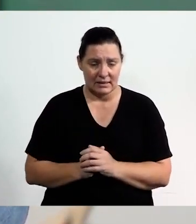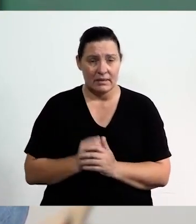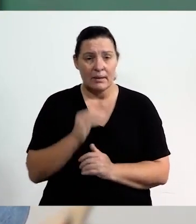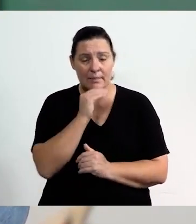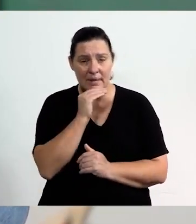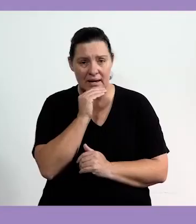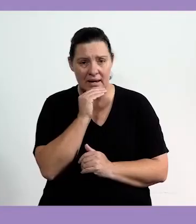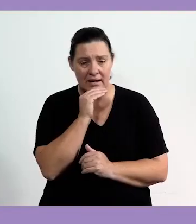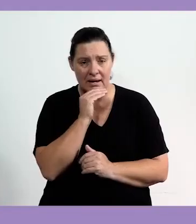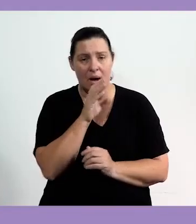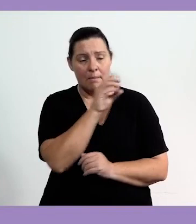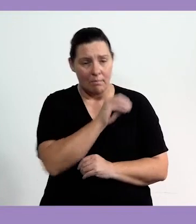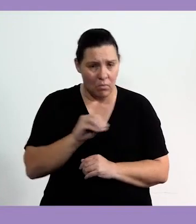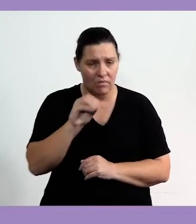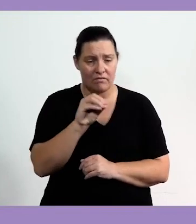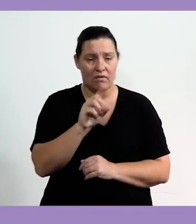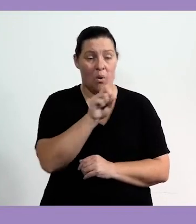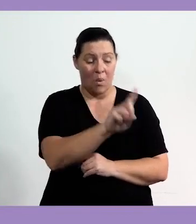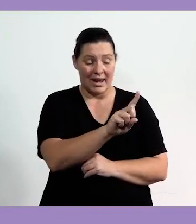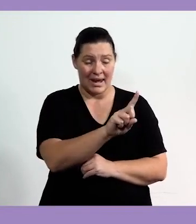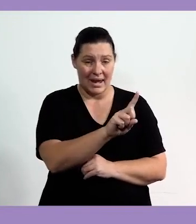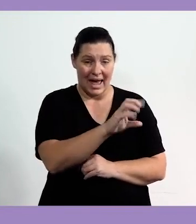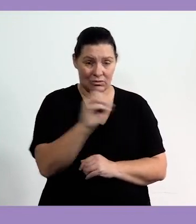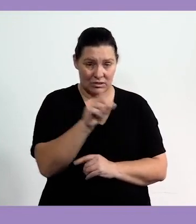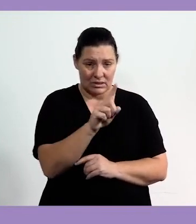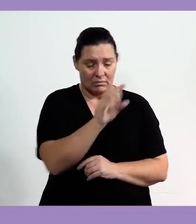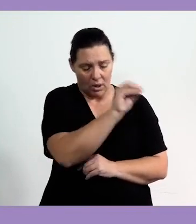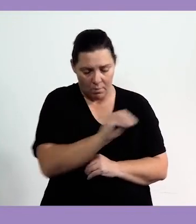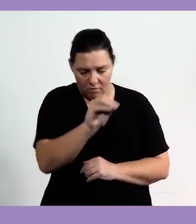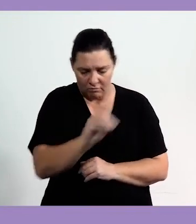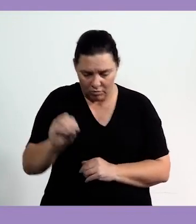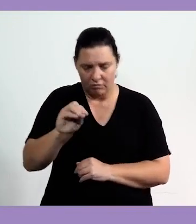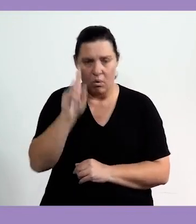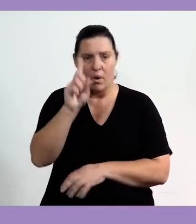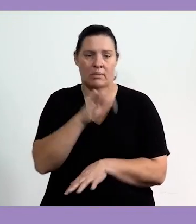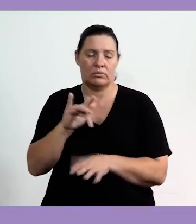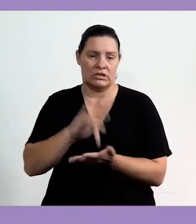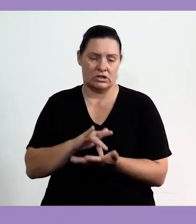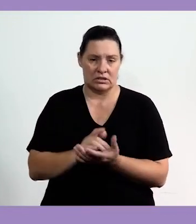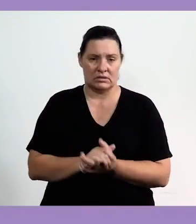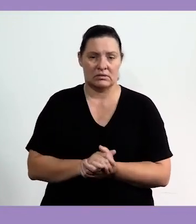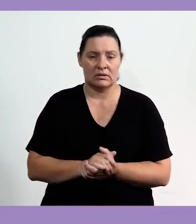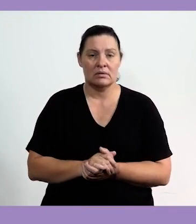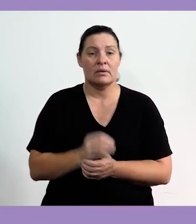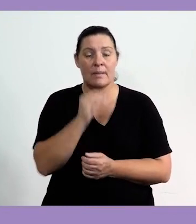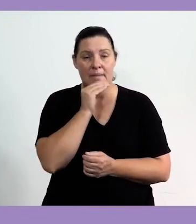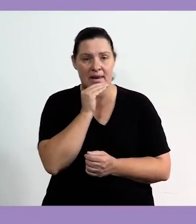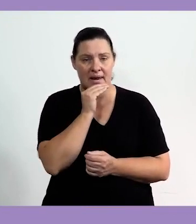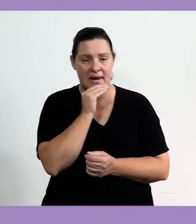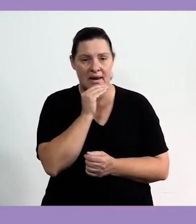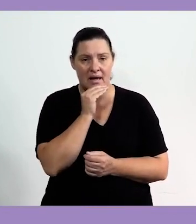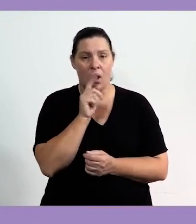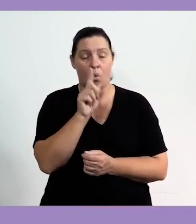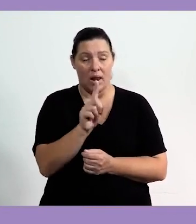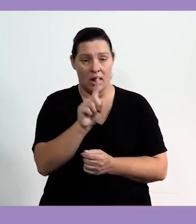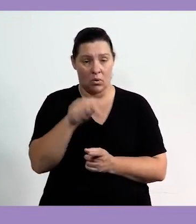than 10. So that means we need to move that 100 to the ones position. So this